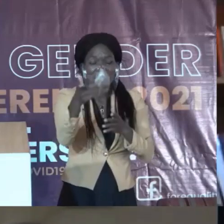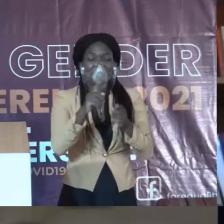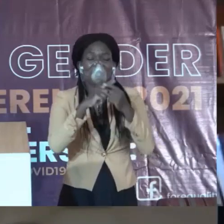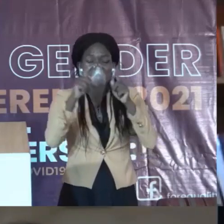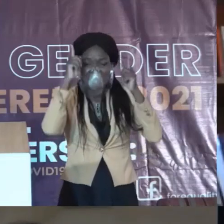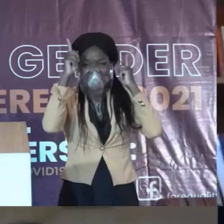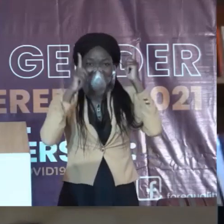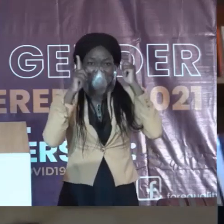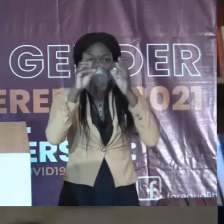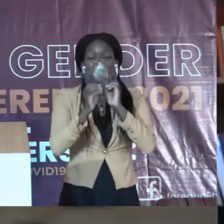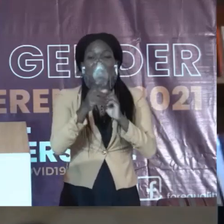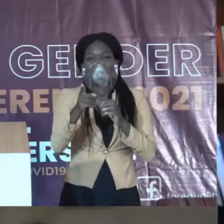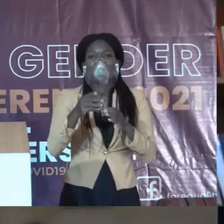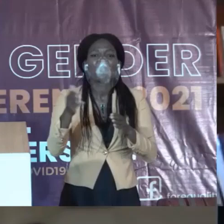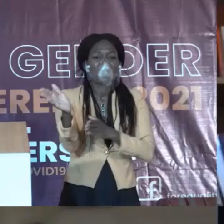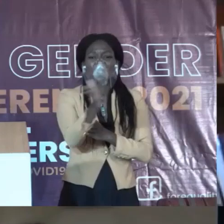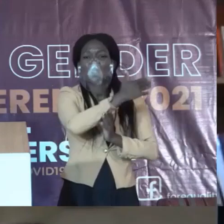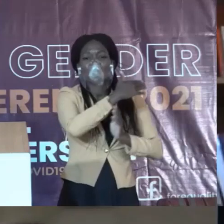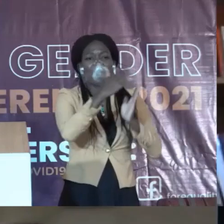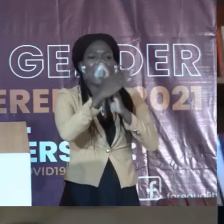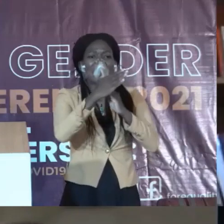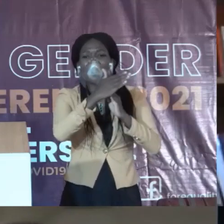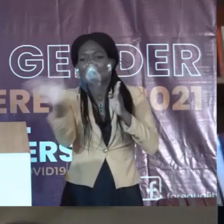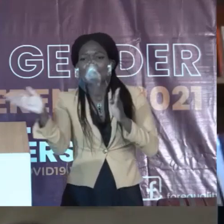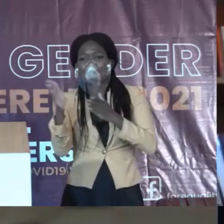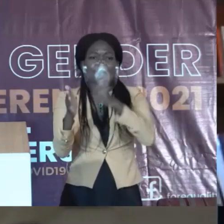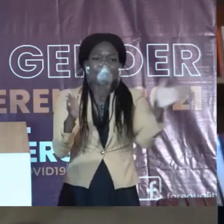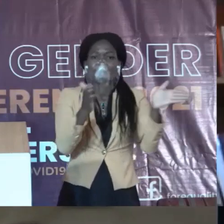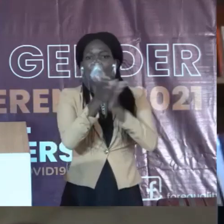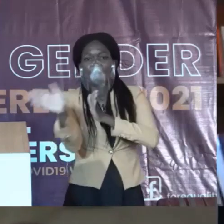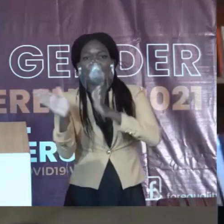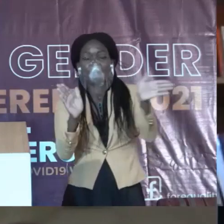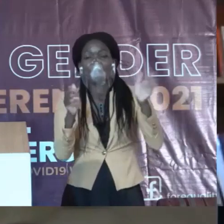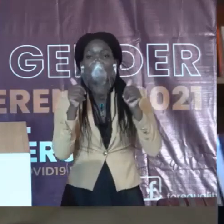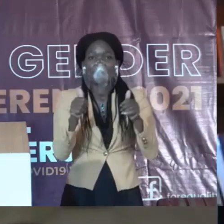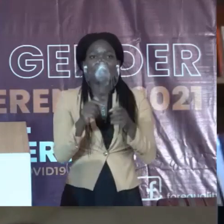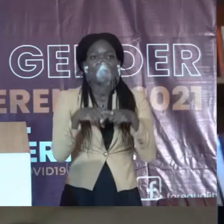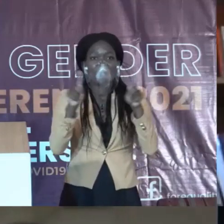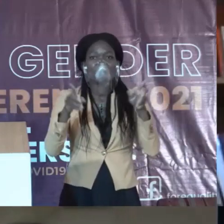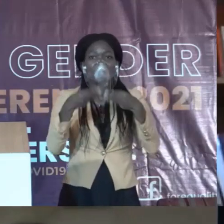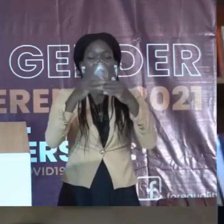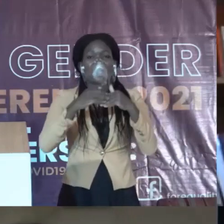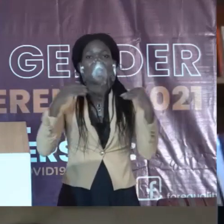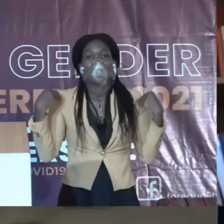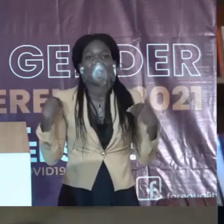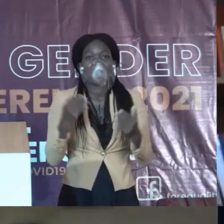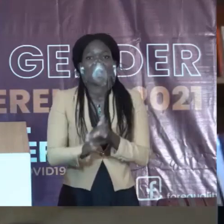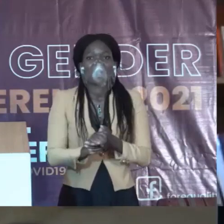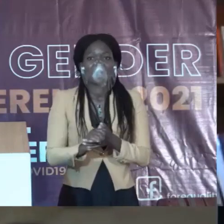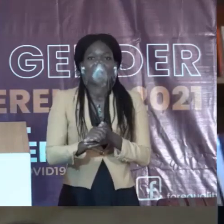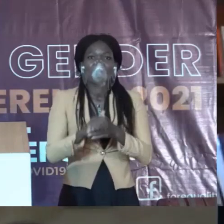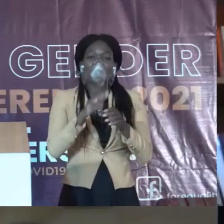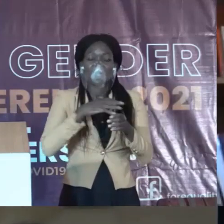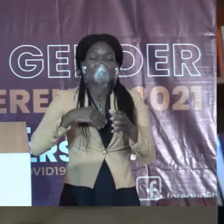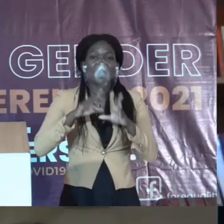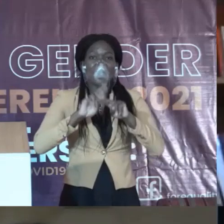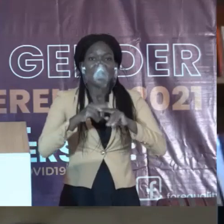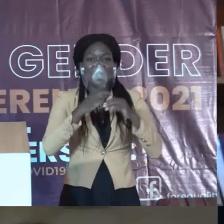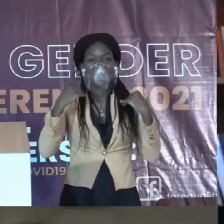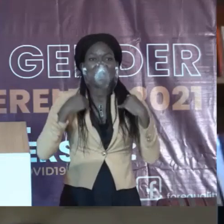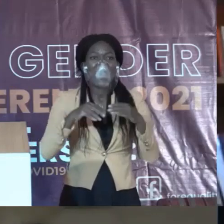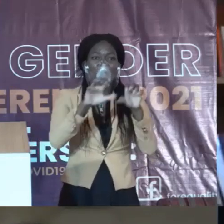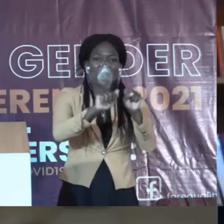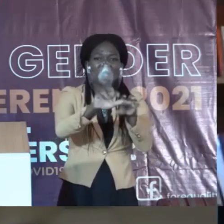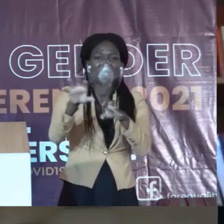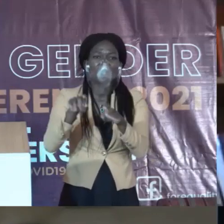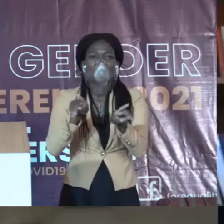making. And then fundamentally and practically, we need to increase women's access to and control over productive resources, including land,